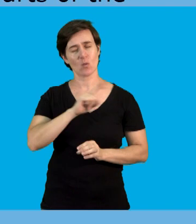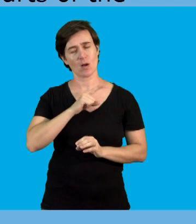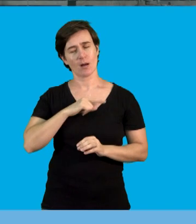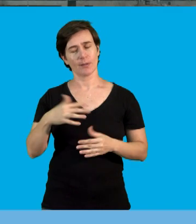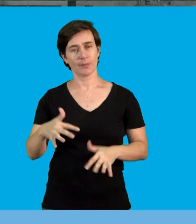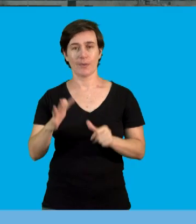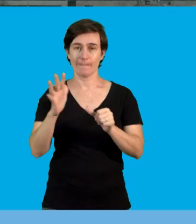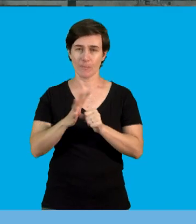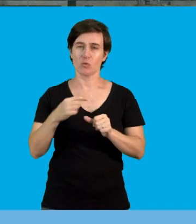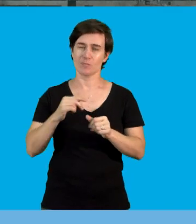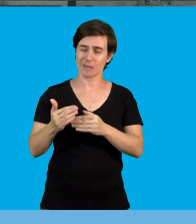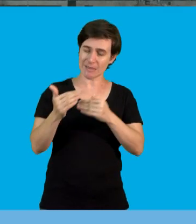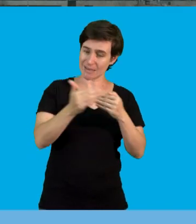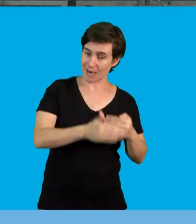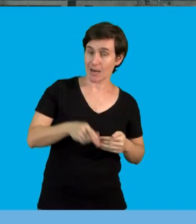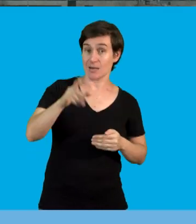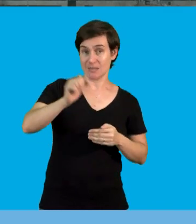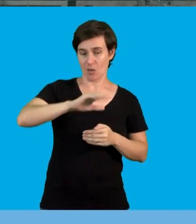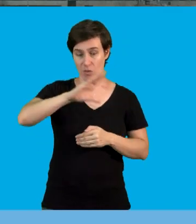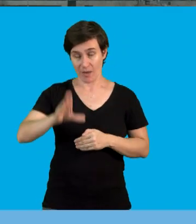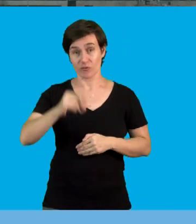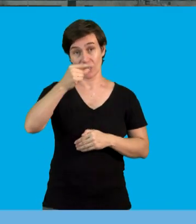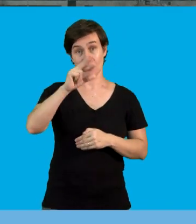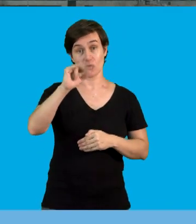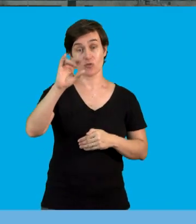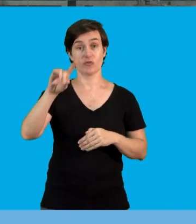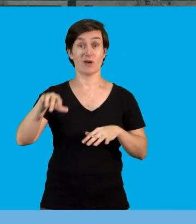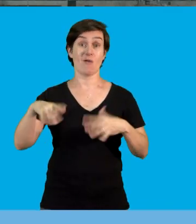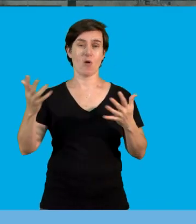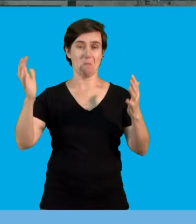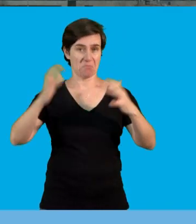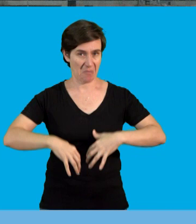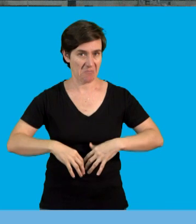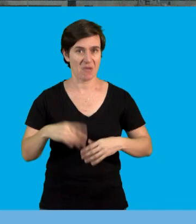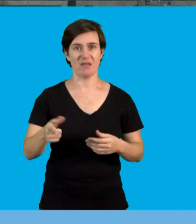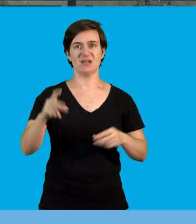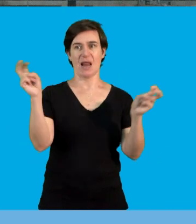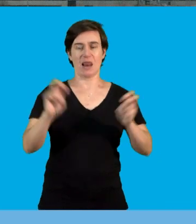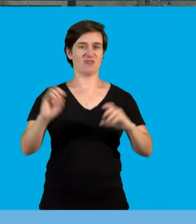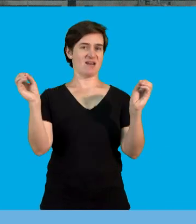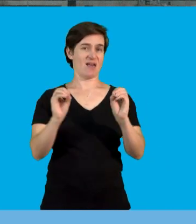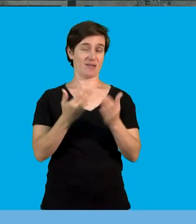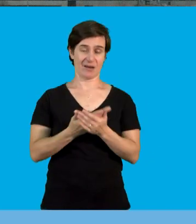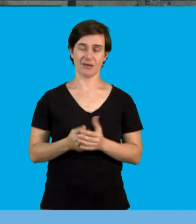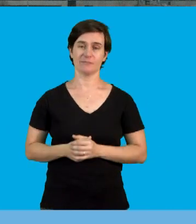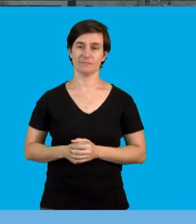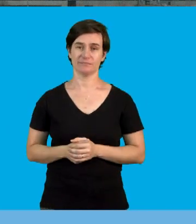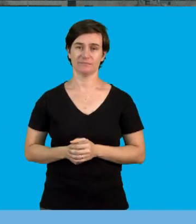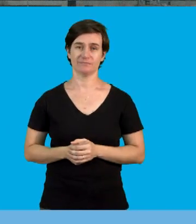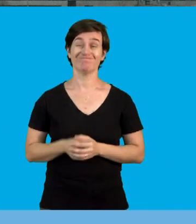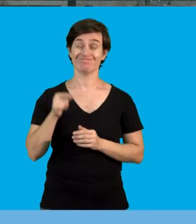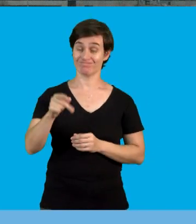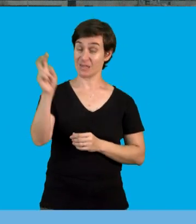much important to take care of our national grid so that it doesn't collapse. So, we also should know that